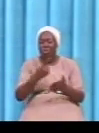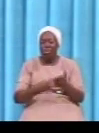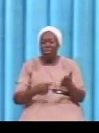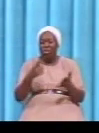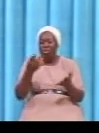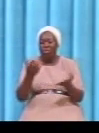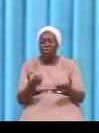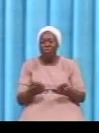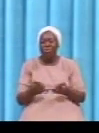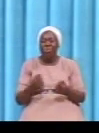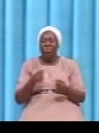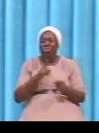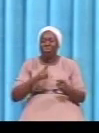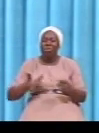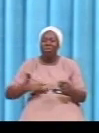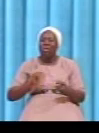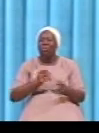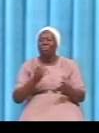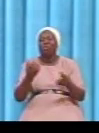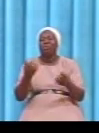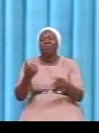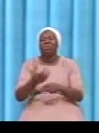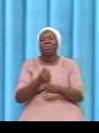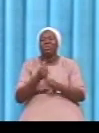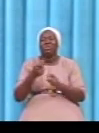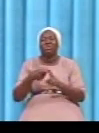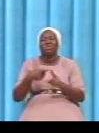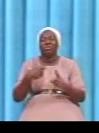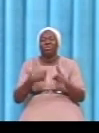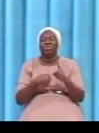want to receive from the Lord.